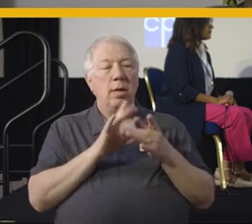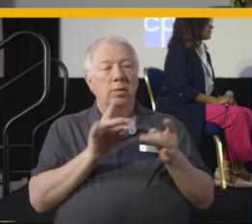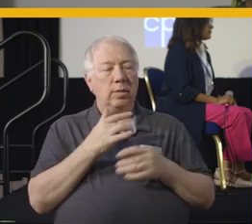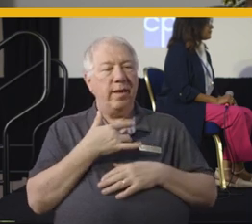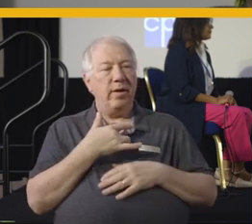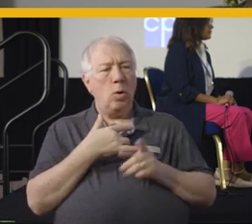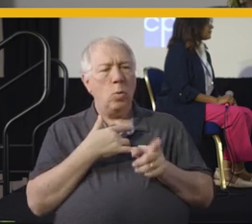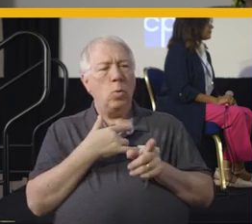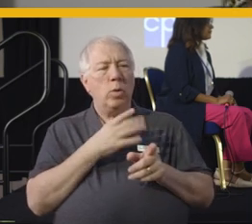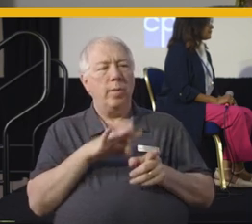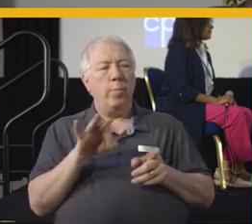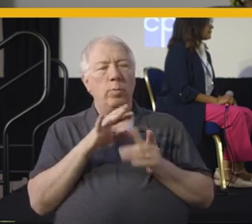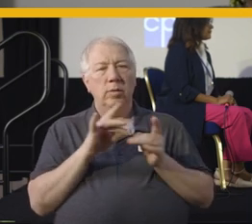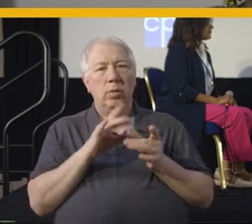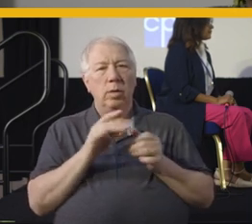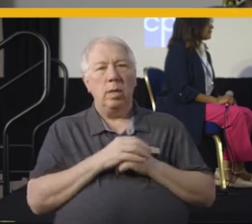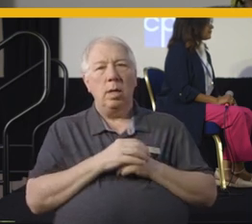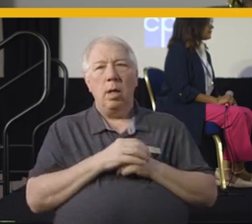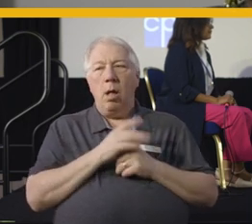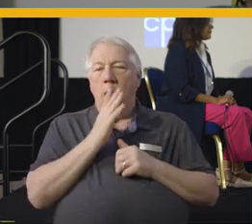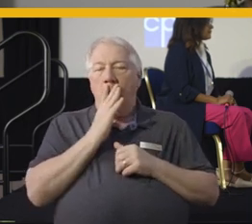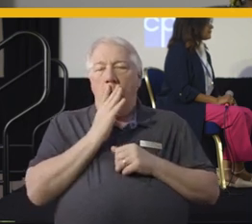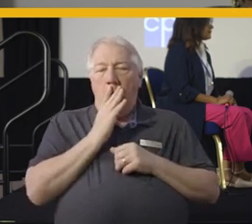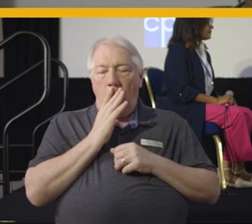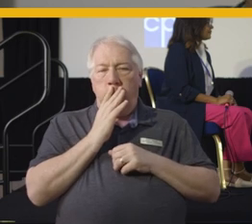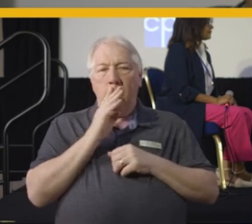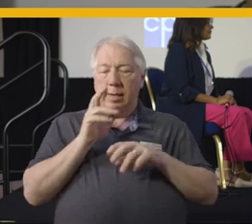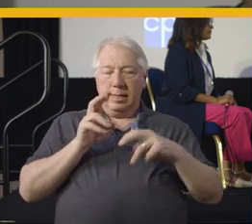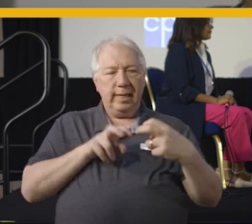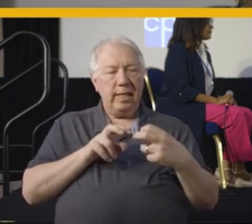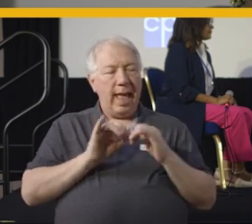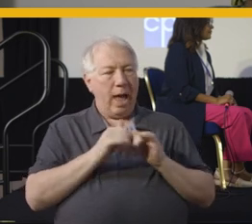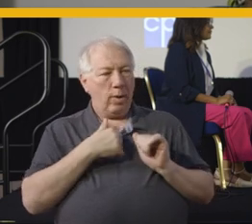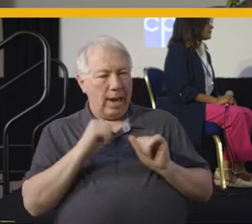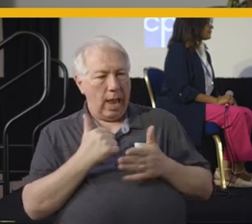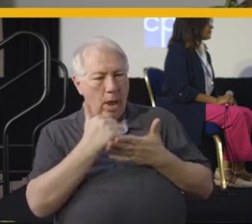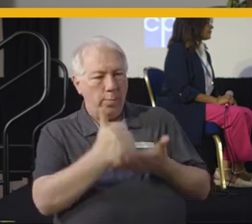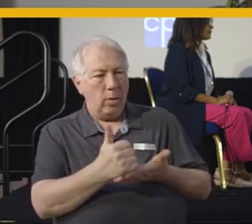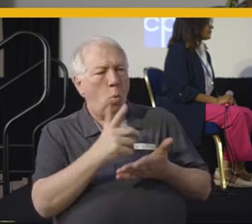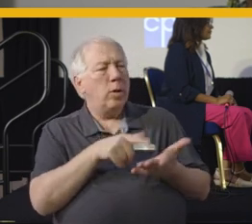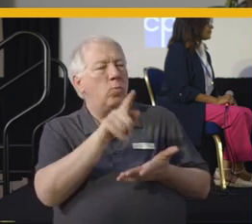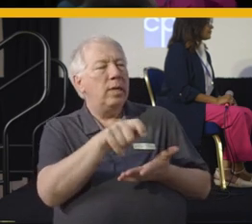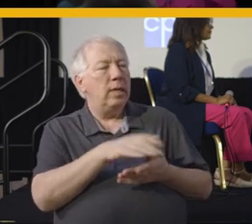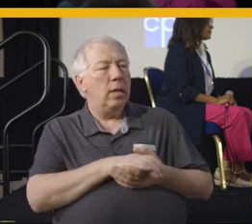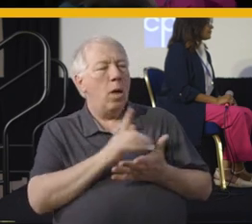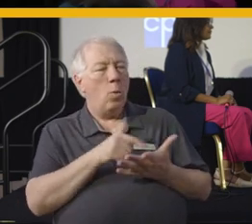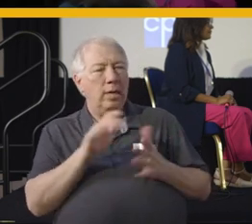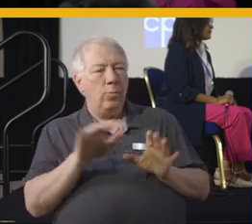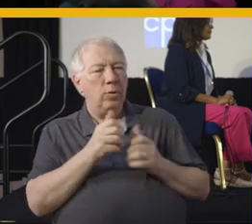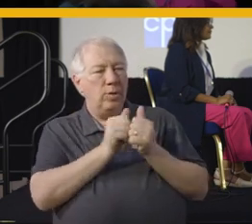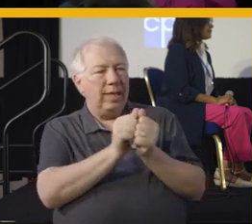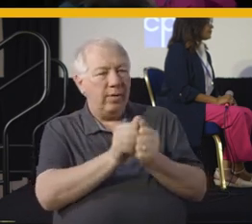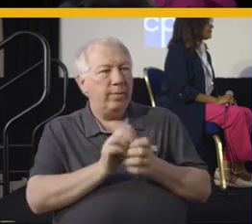that I felt like were really important and just sat down and said, how can I help you? What do you need? What can we do